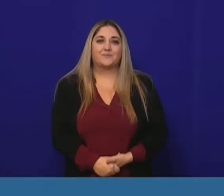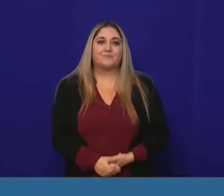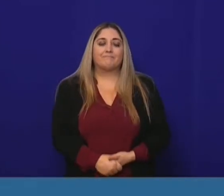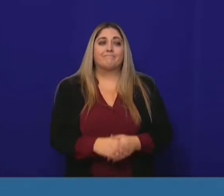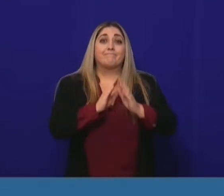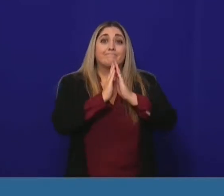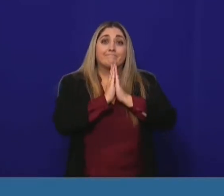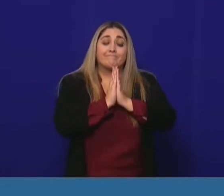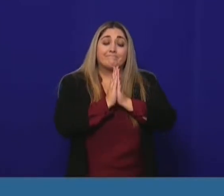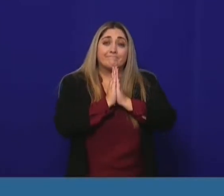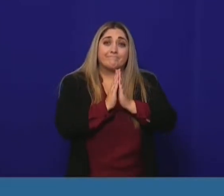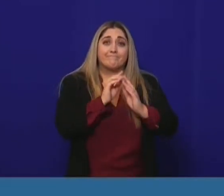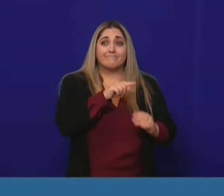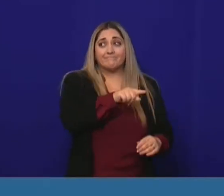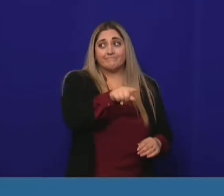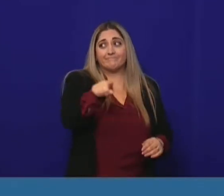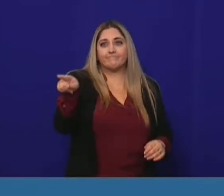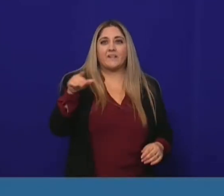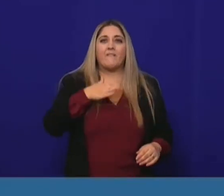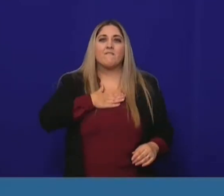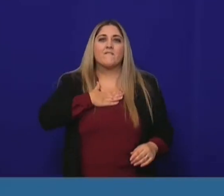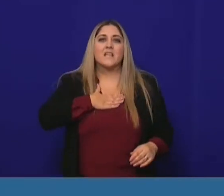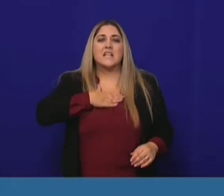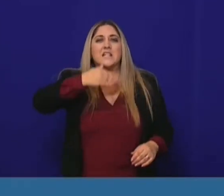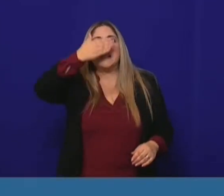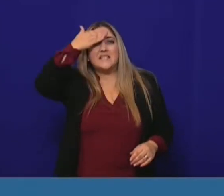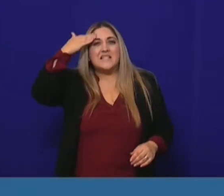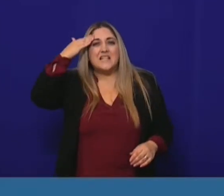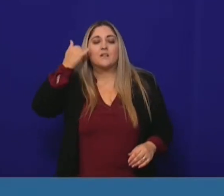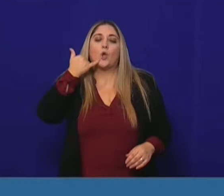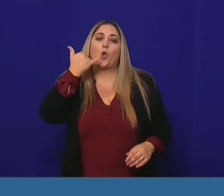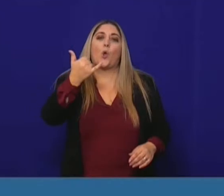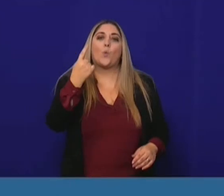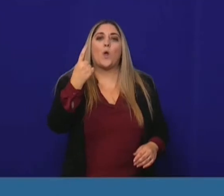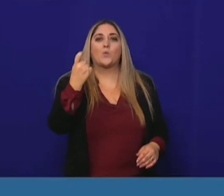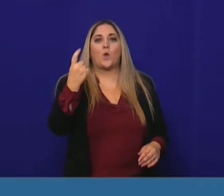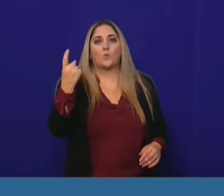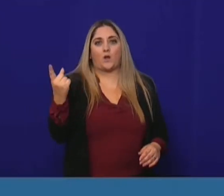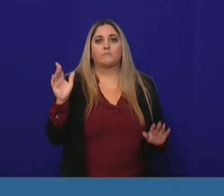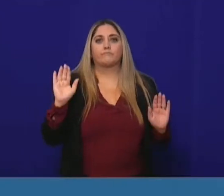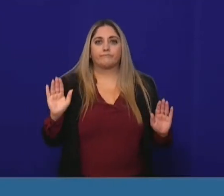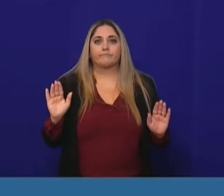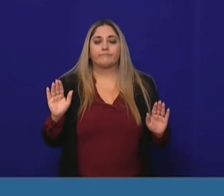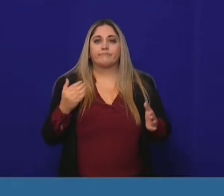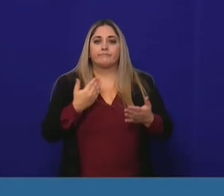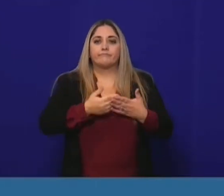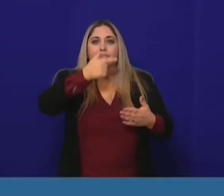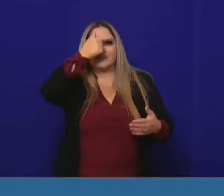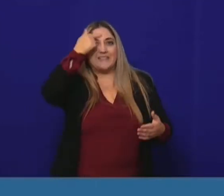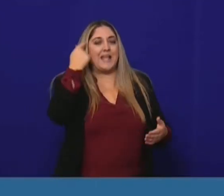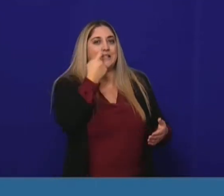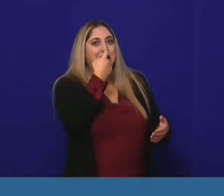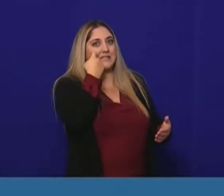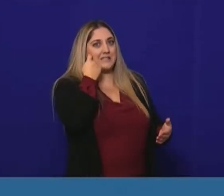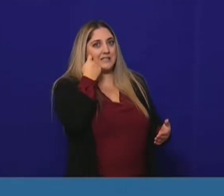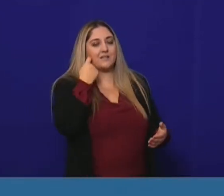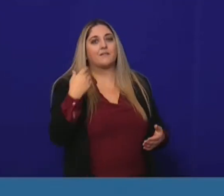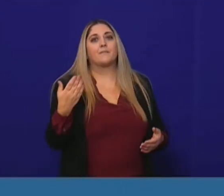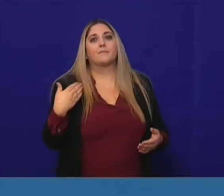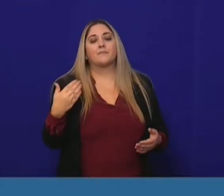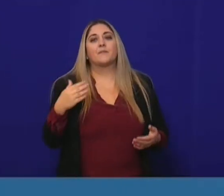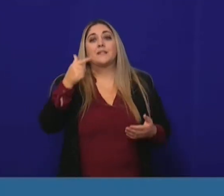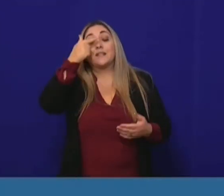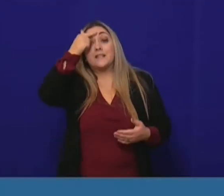everyone, if you are having any symptoms, call 111 so that we can assess your symptoms and book you a test